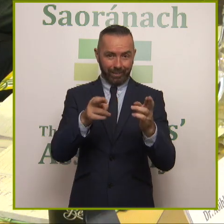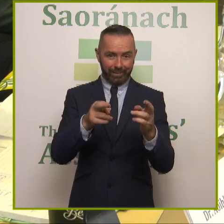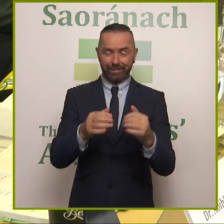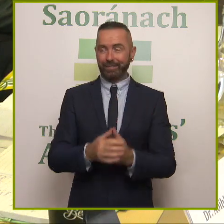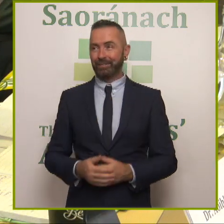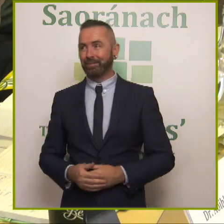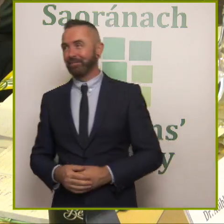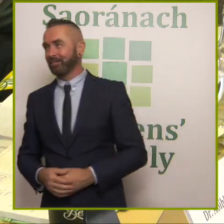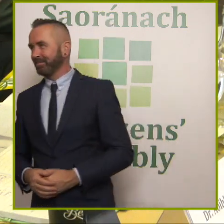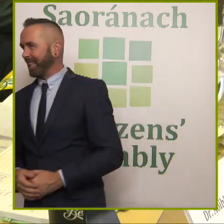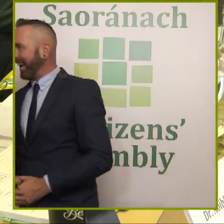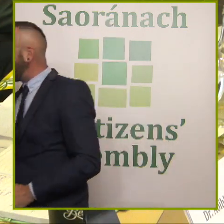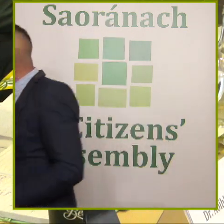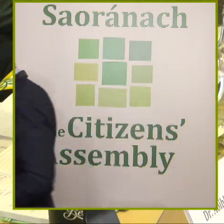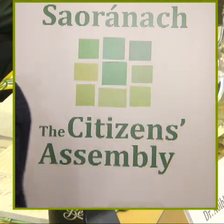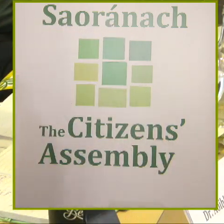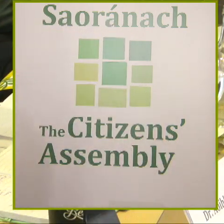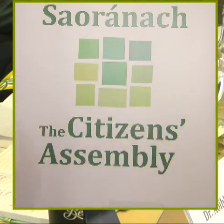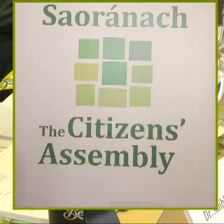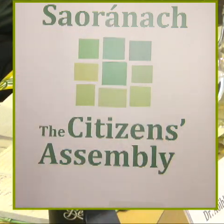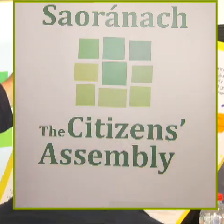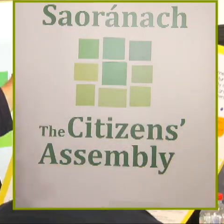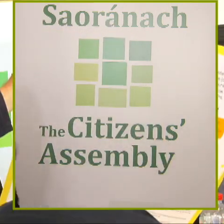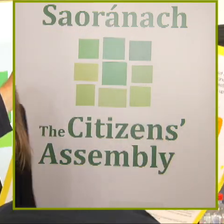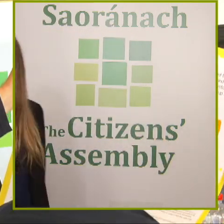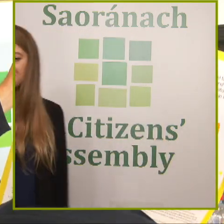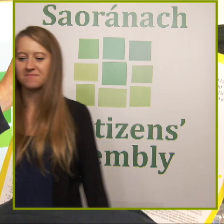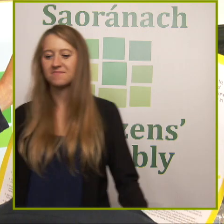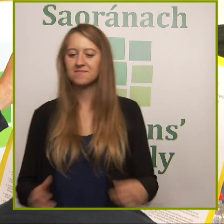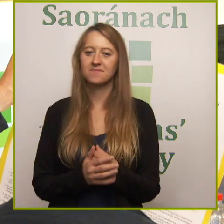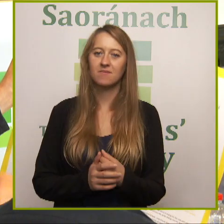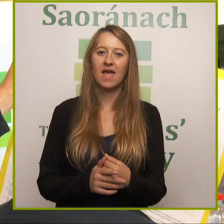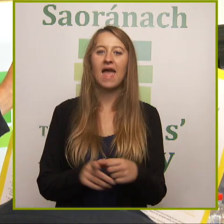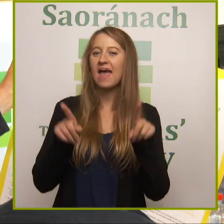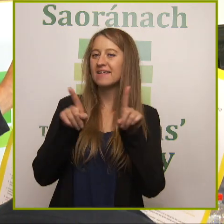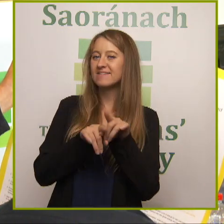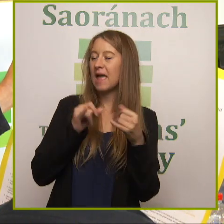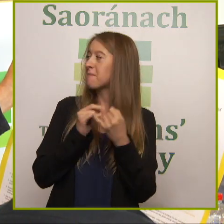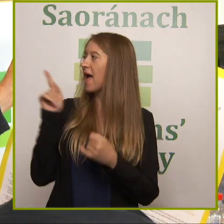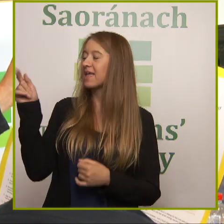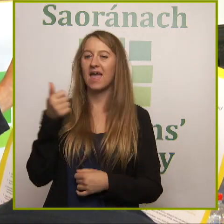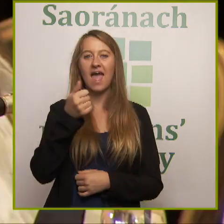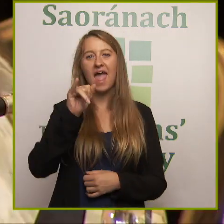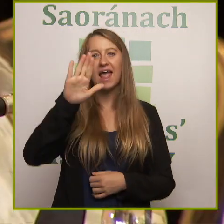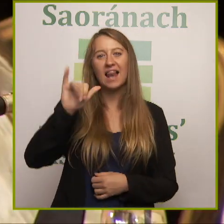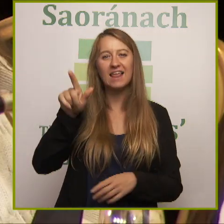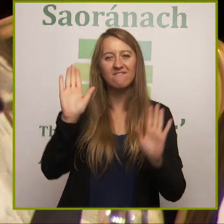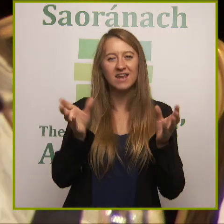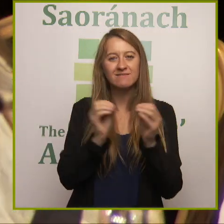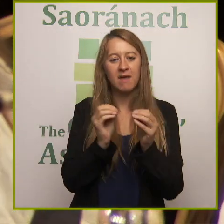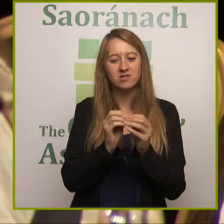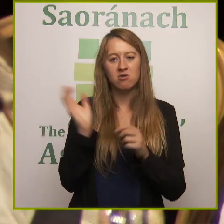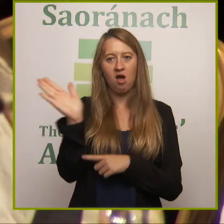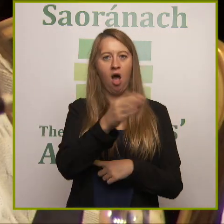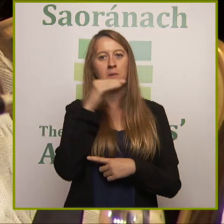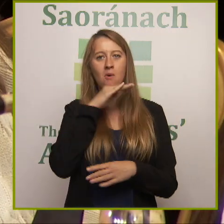Okay, is it Laura beside you? Sorry, I can't see your names, I'm sorry. Like Ailey said, I think they're all important, but one of the ones that I focus on that I